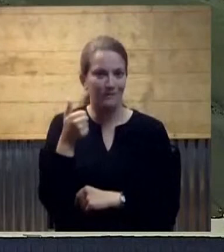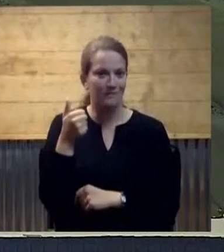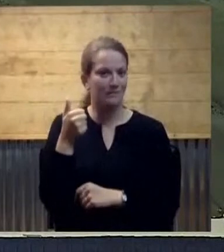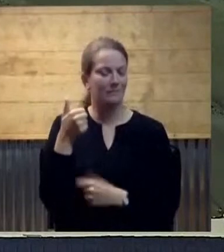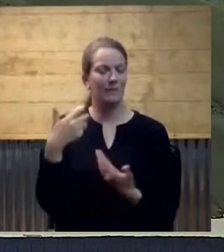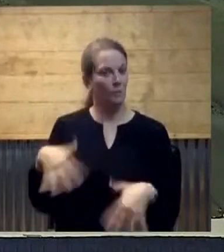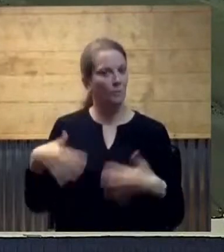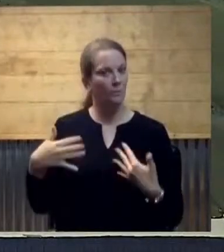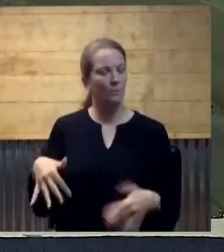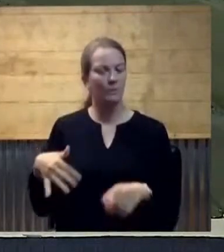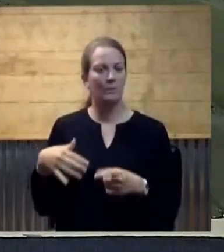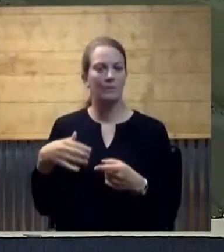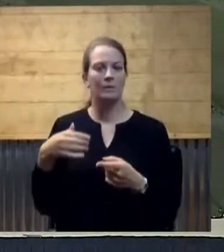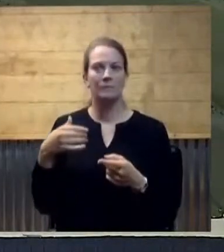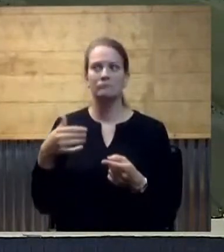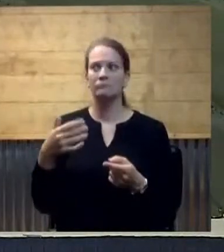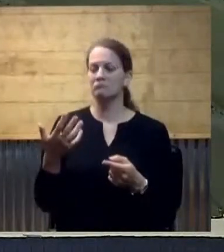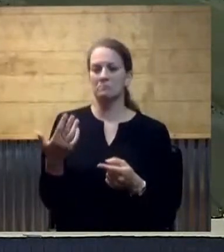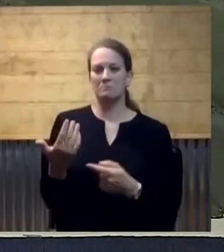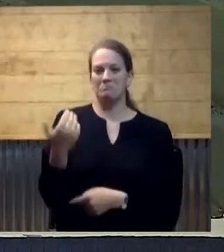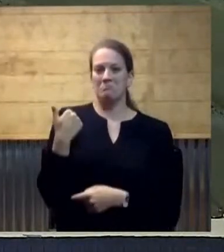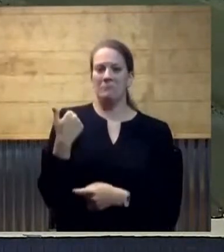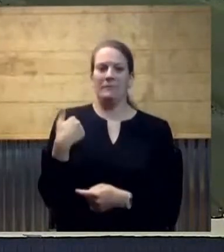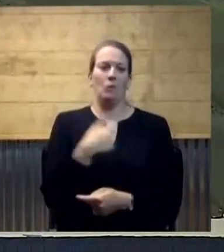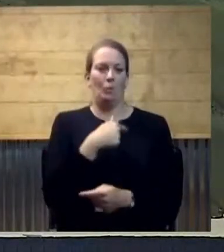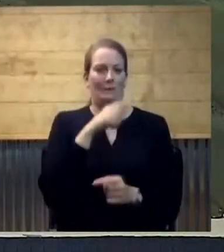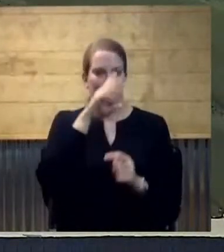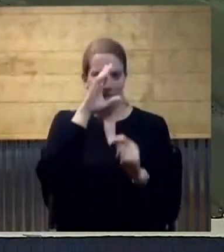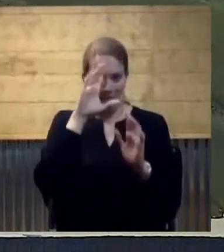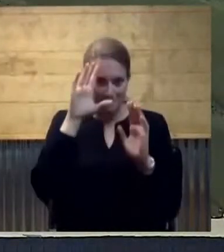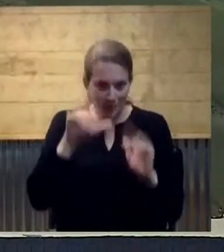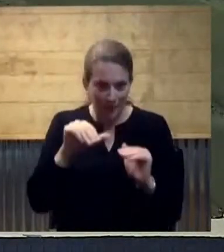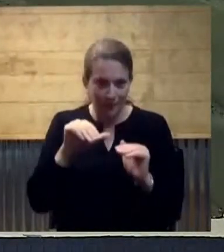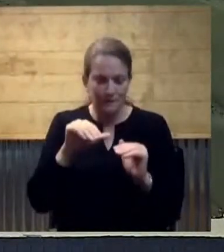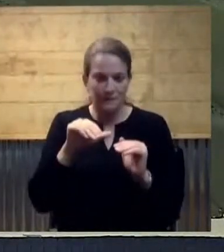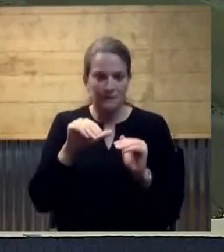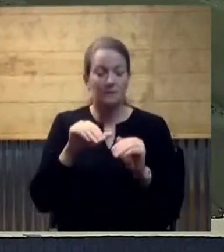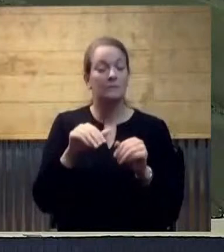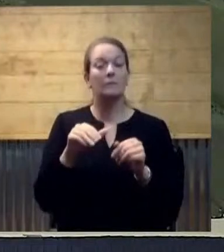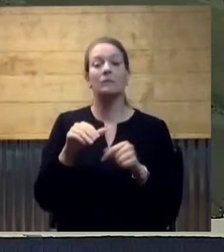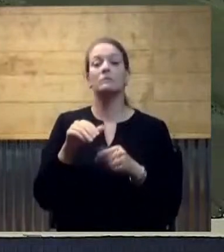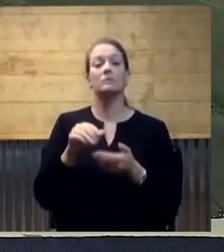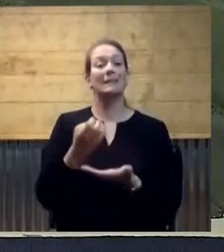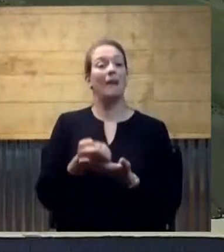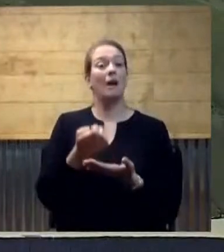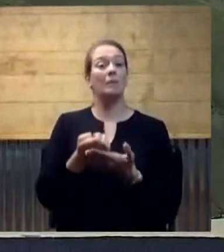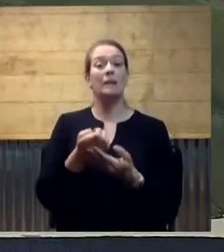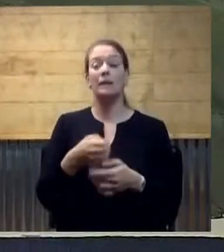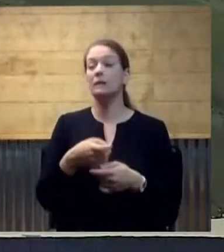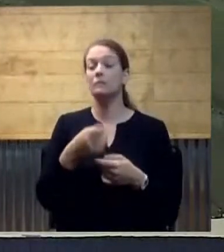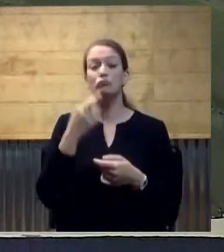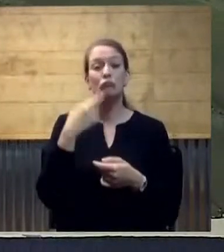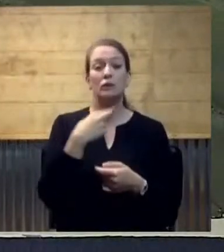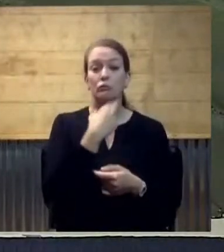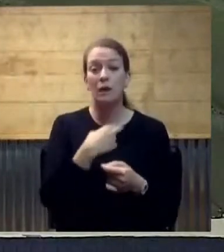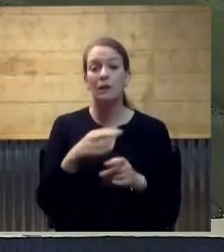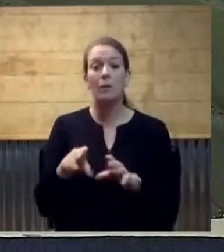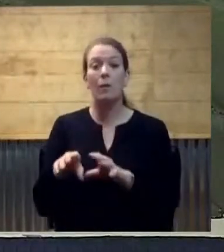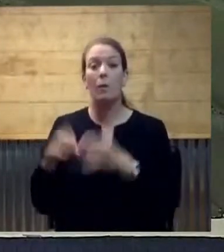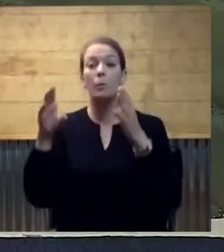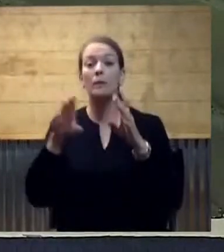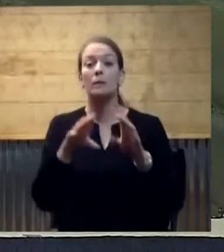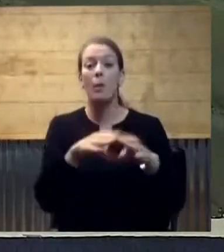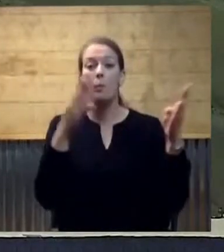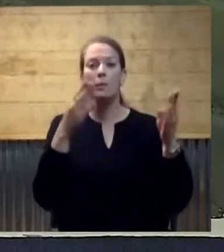had expected an increase upon the reopenings. Just by the simple reason,